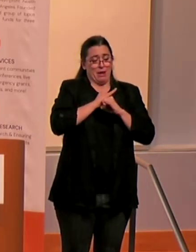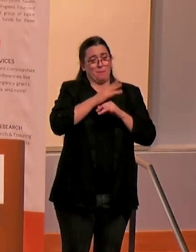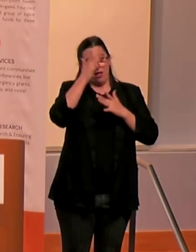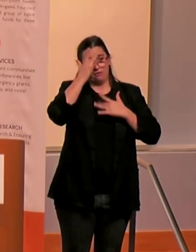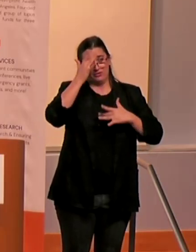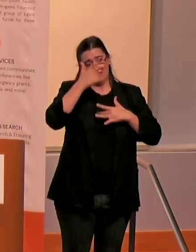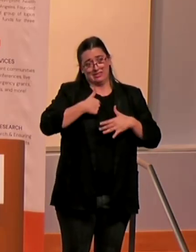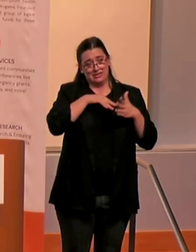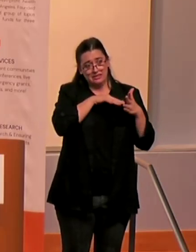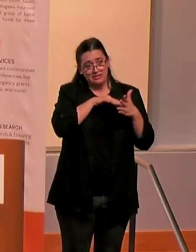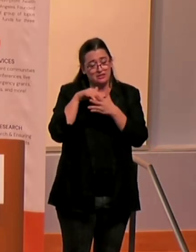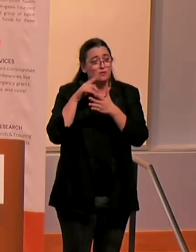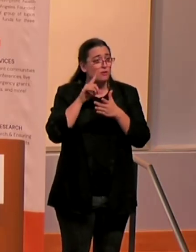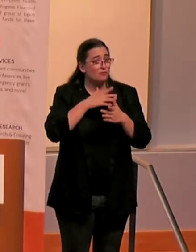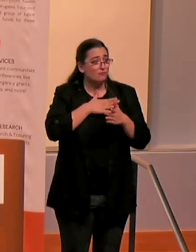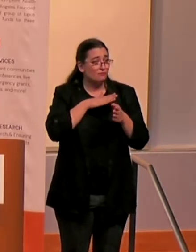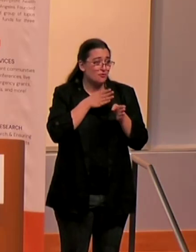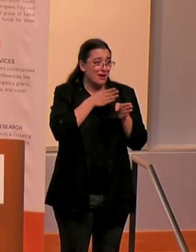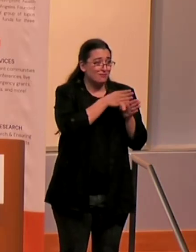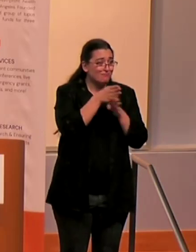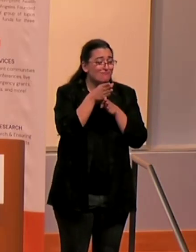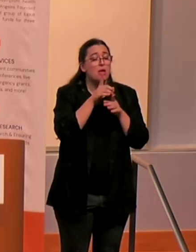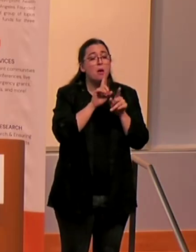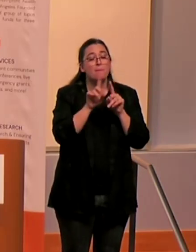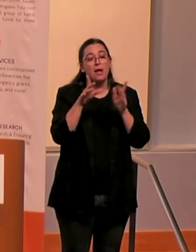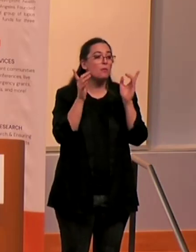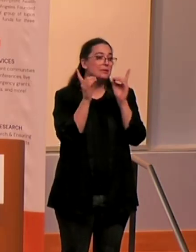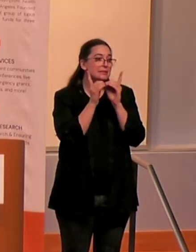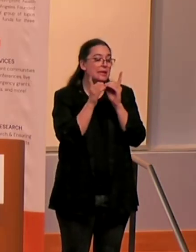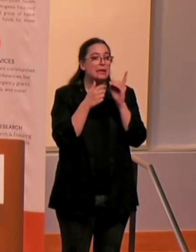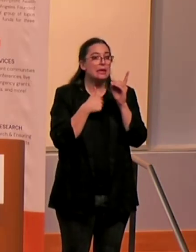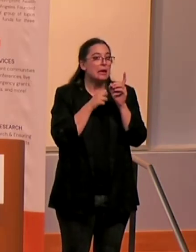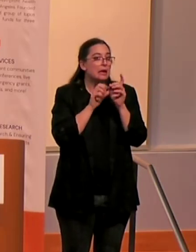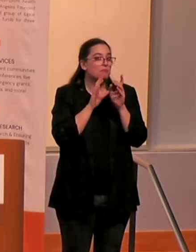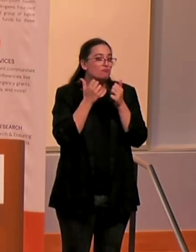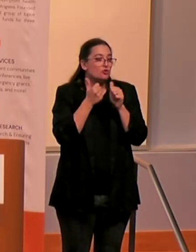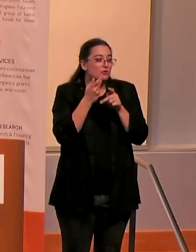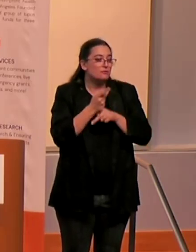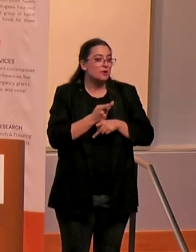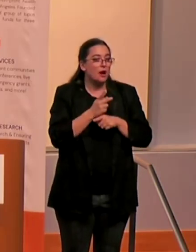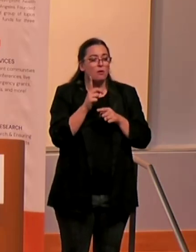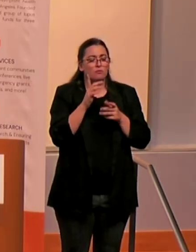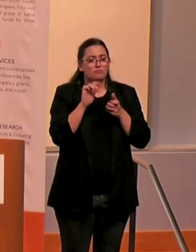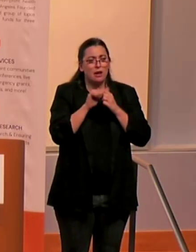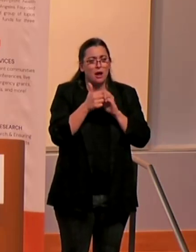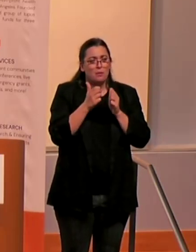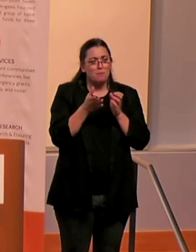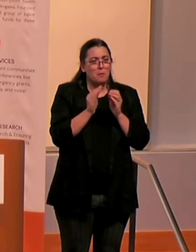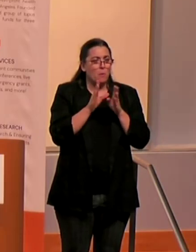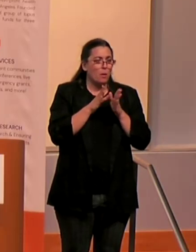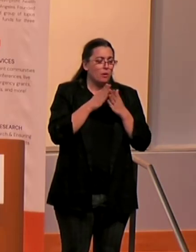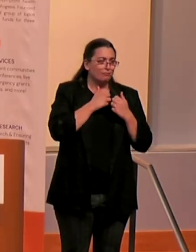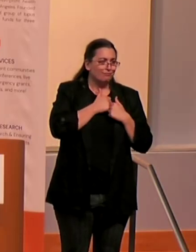naturally. But yeah, with dating, I'm working on being better about like being more open and transparent in the